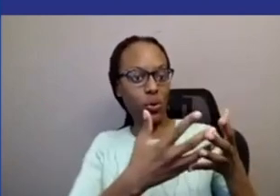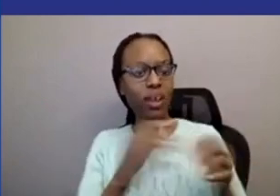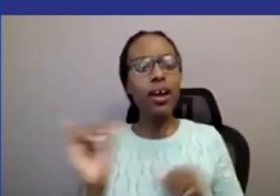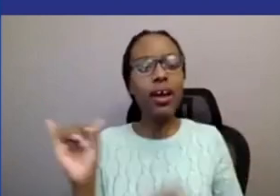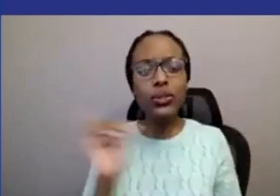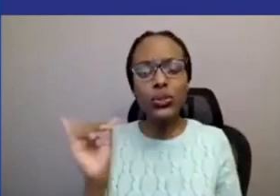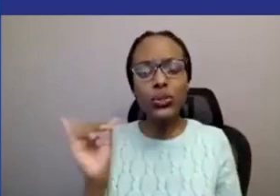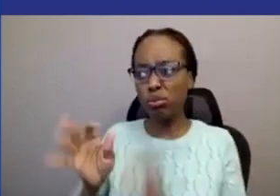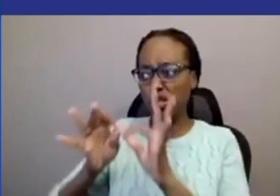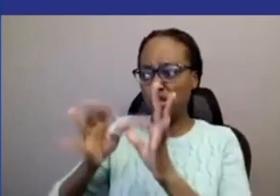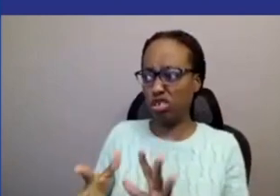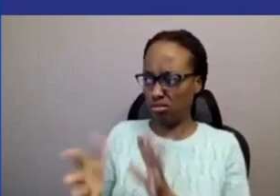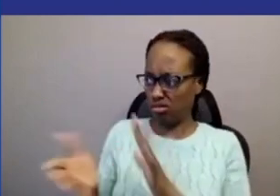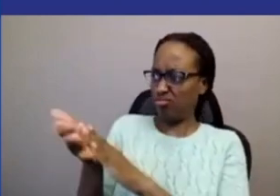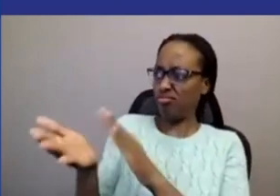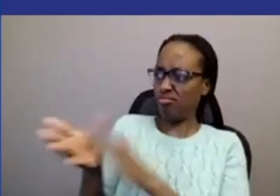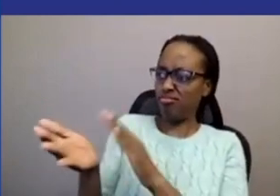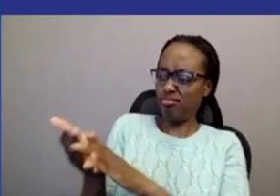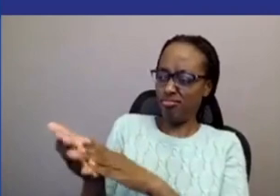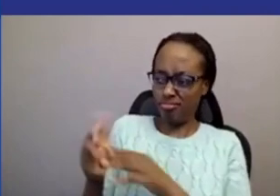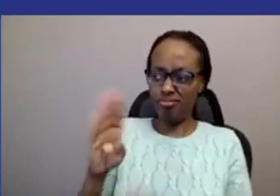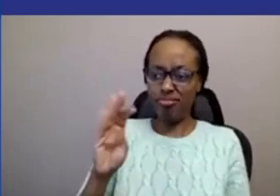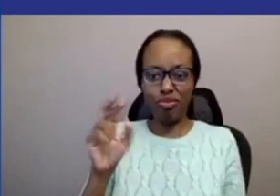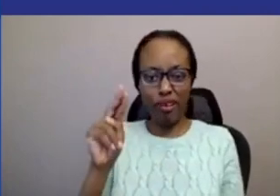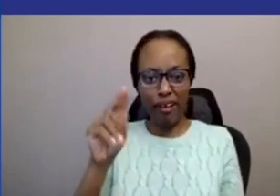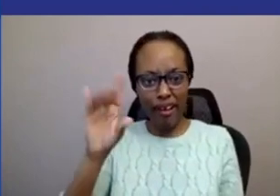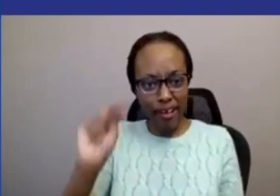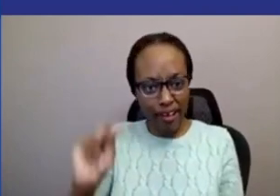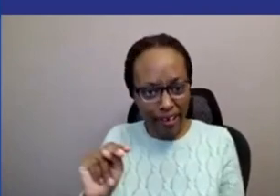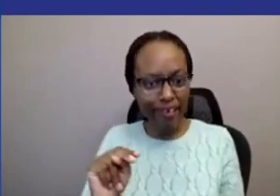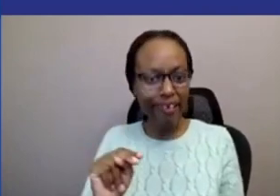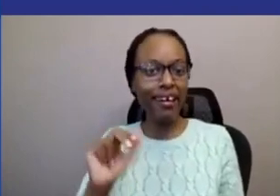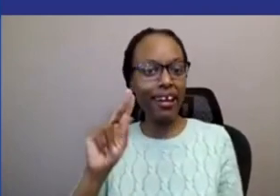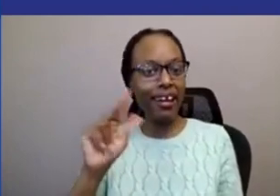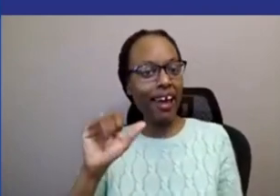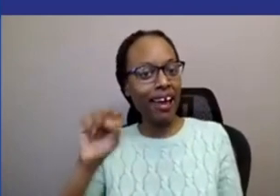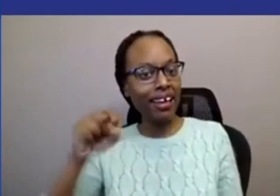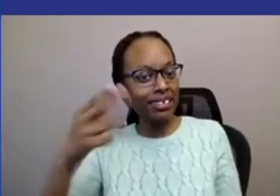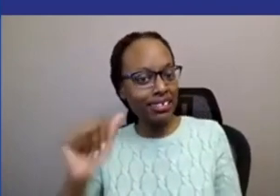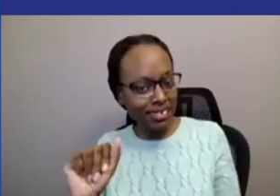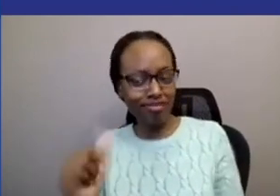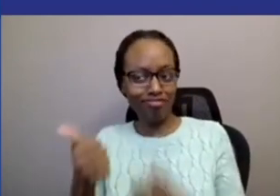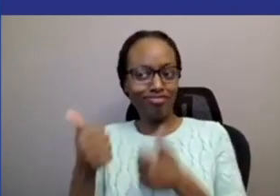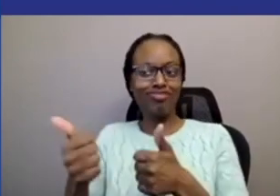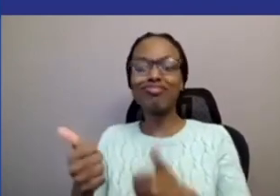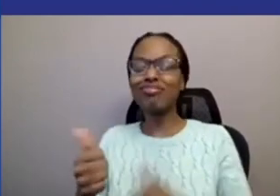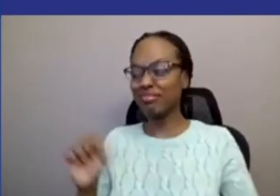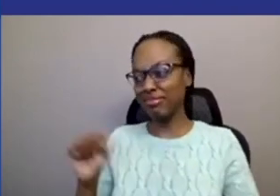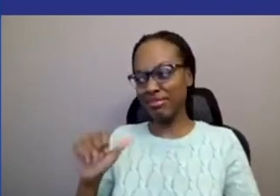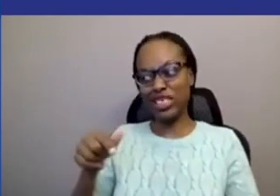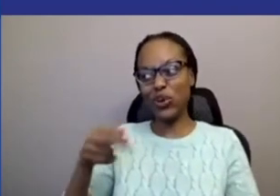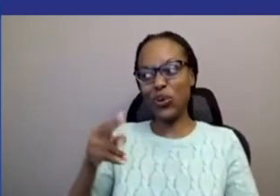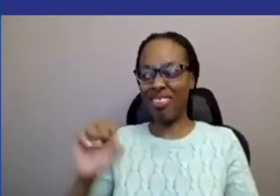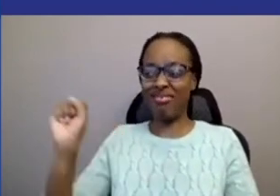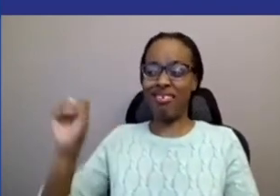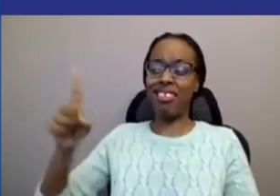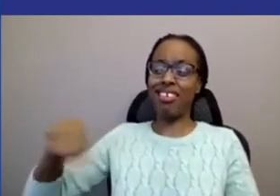the interpreters, because Brandon and Aisha, y'all been giving me all the business. They've been down there killing it. Shout